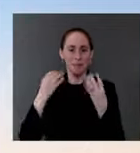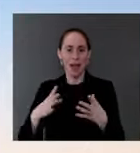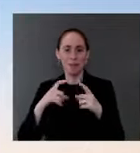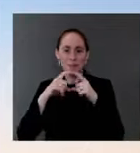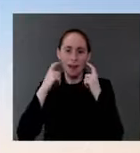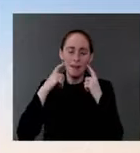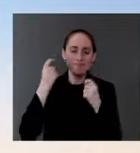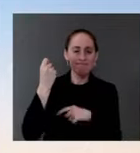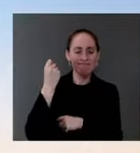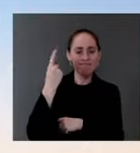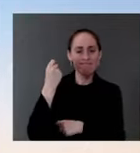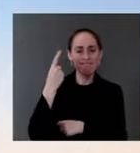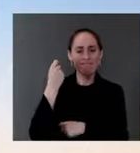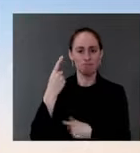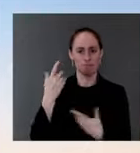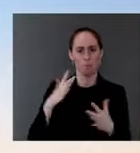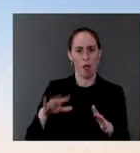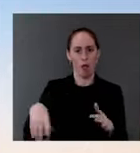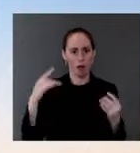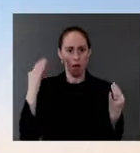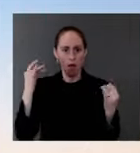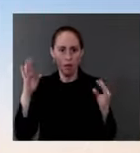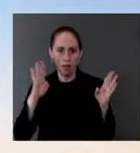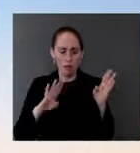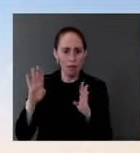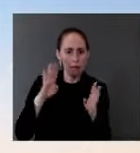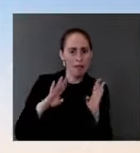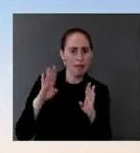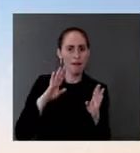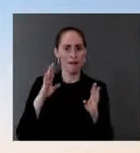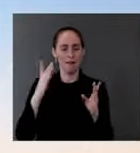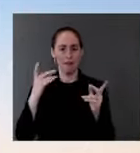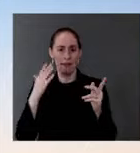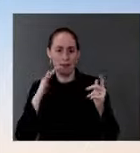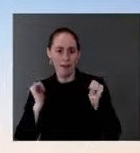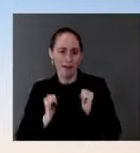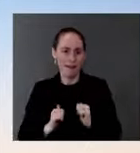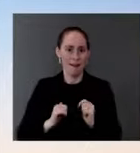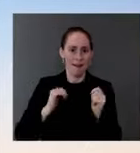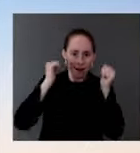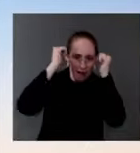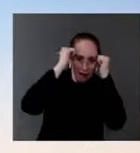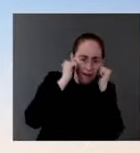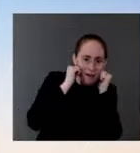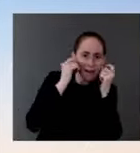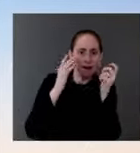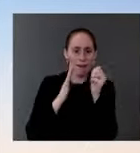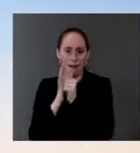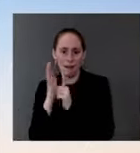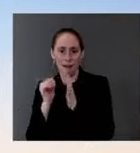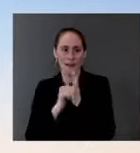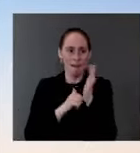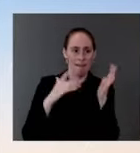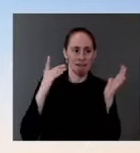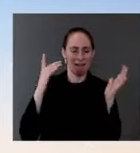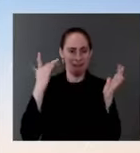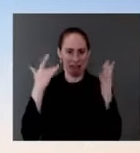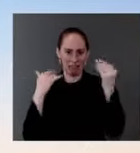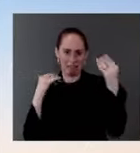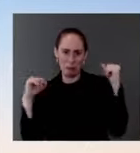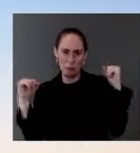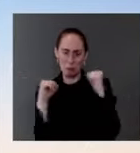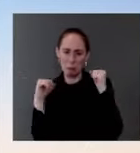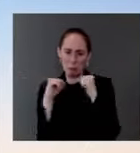most important thing should be safety, the safety of kids, keeping kids in school, which the president is very focused on. And some of these